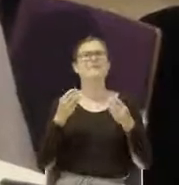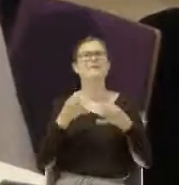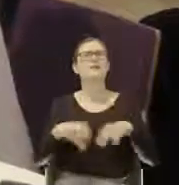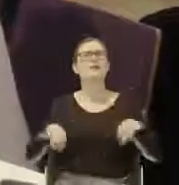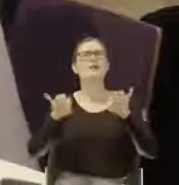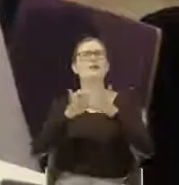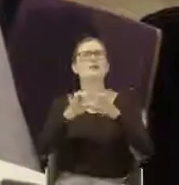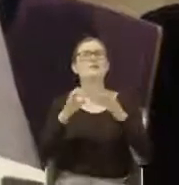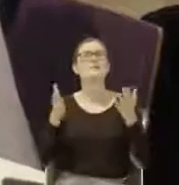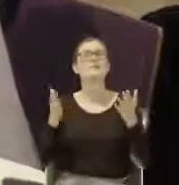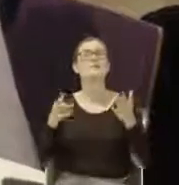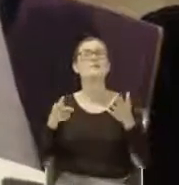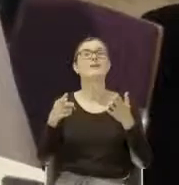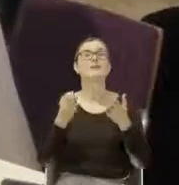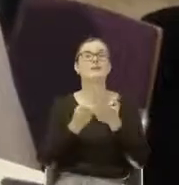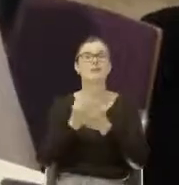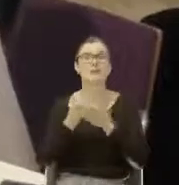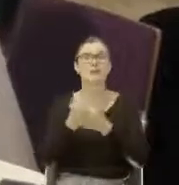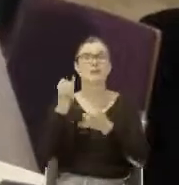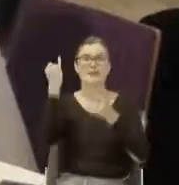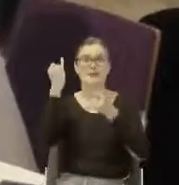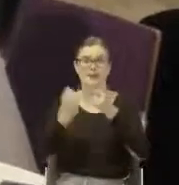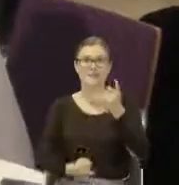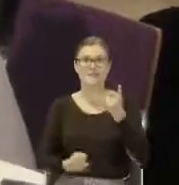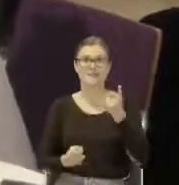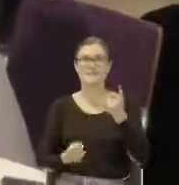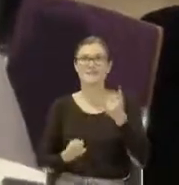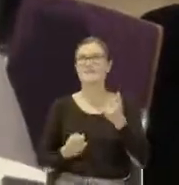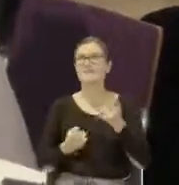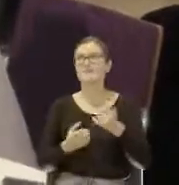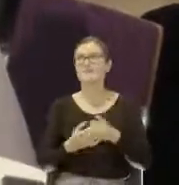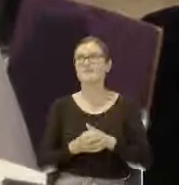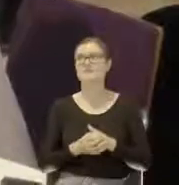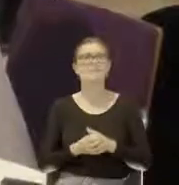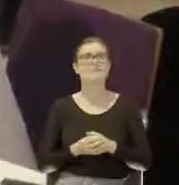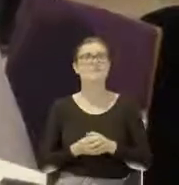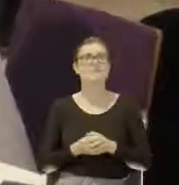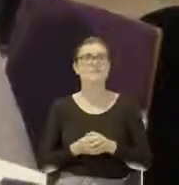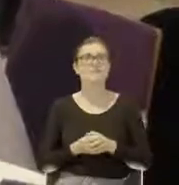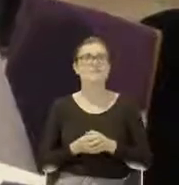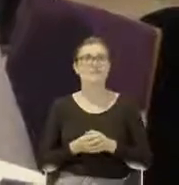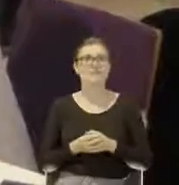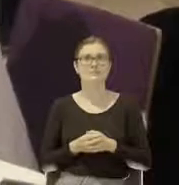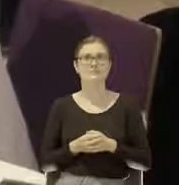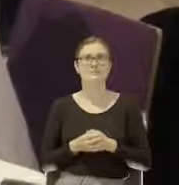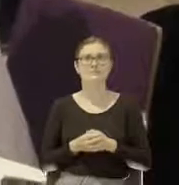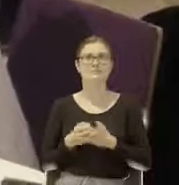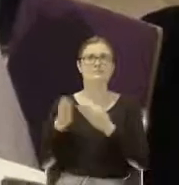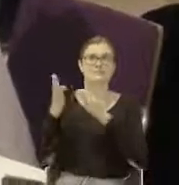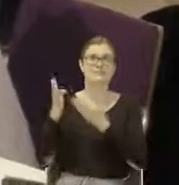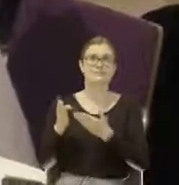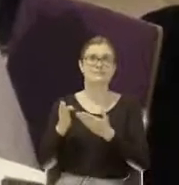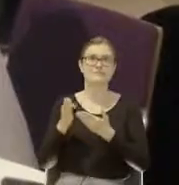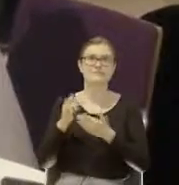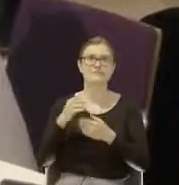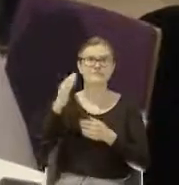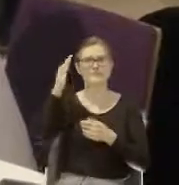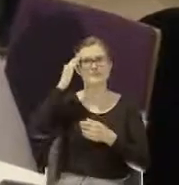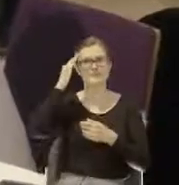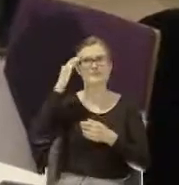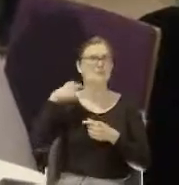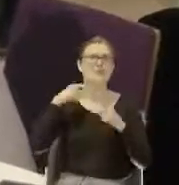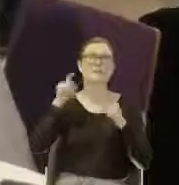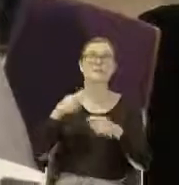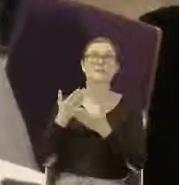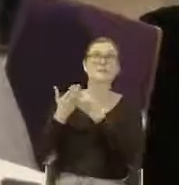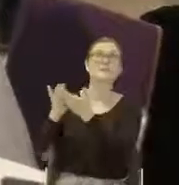the director. I haven't even introduced him because I assume everybody knows Chris is the director of the UN Habitat Office